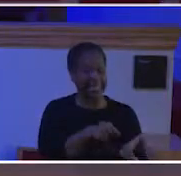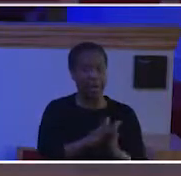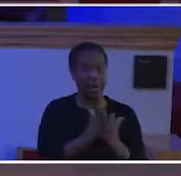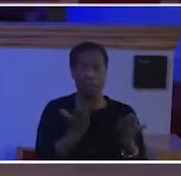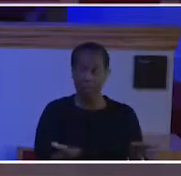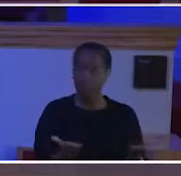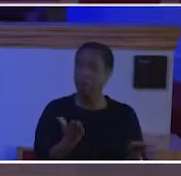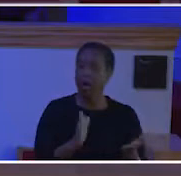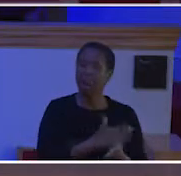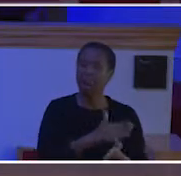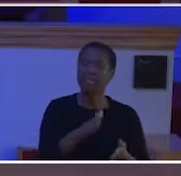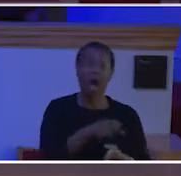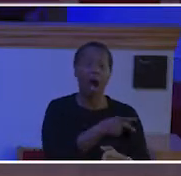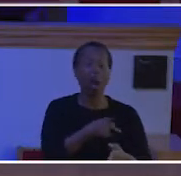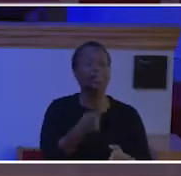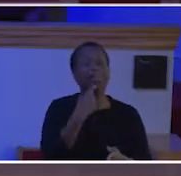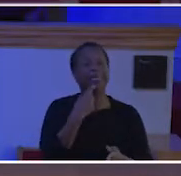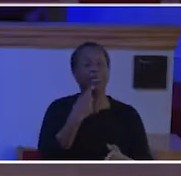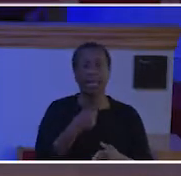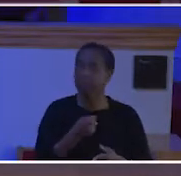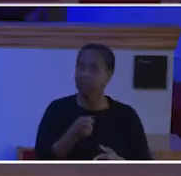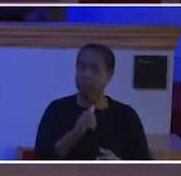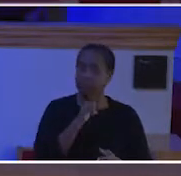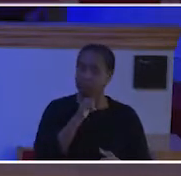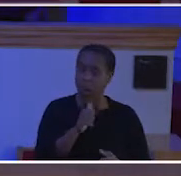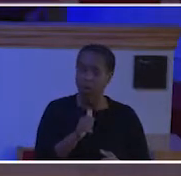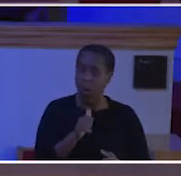the Songs of Solomon that one ought not